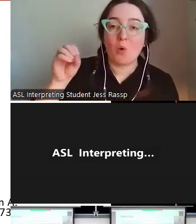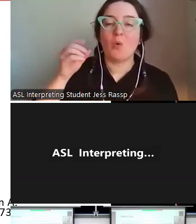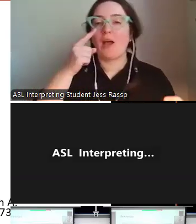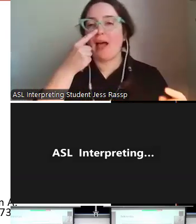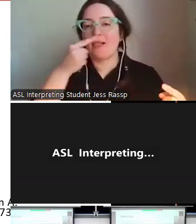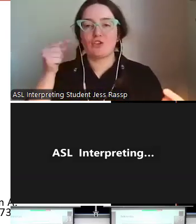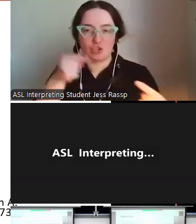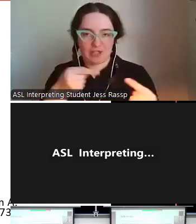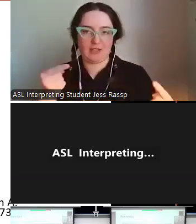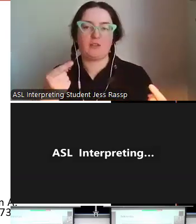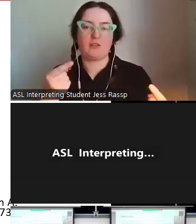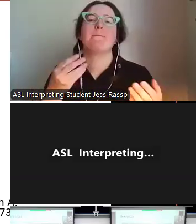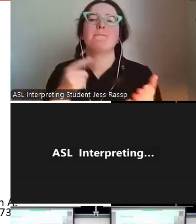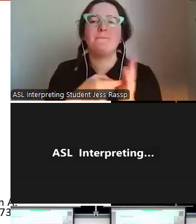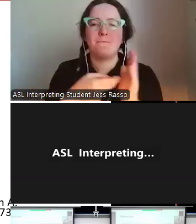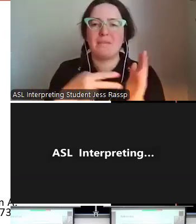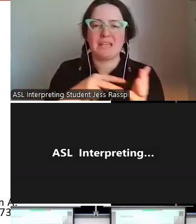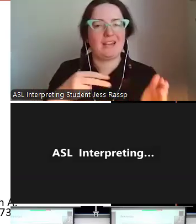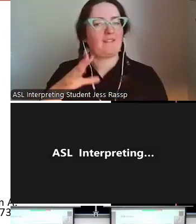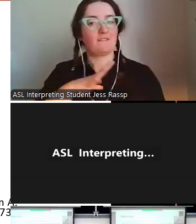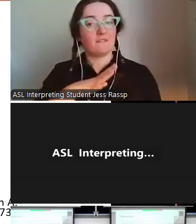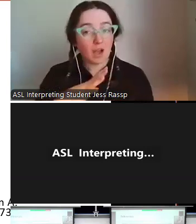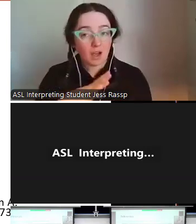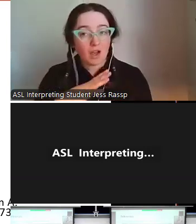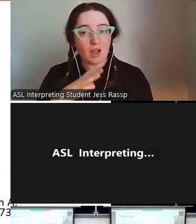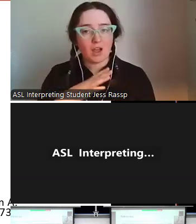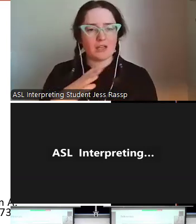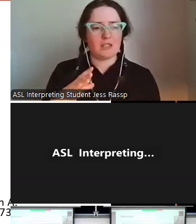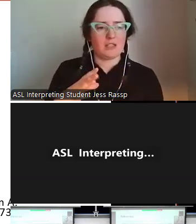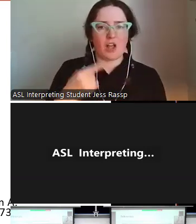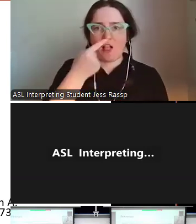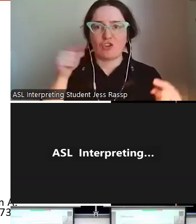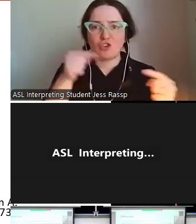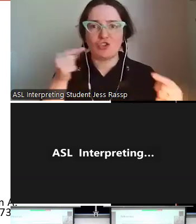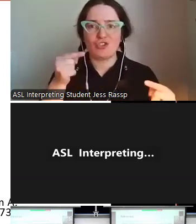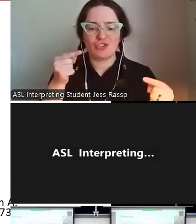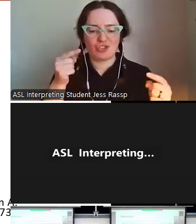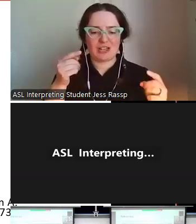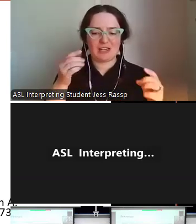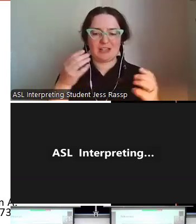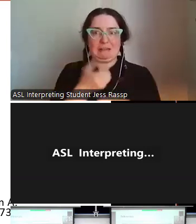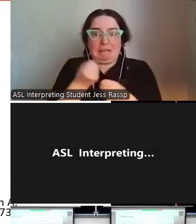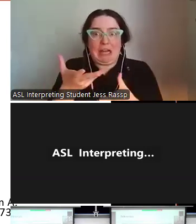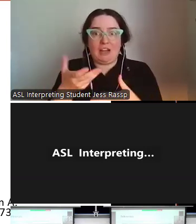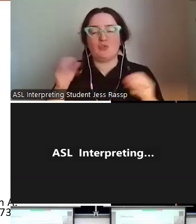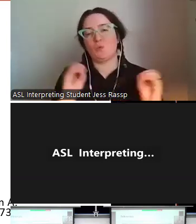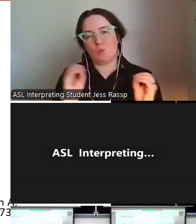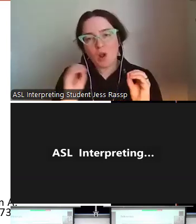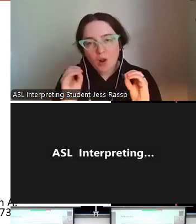But yeah, I mean, I don't know how long it would take to do that, but